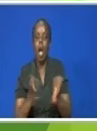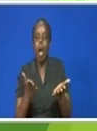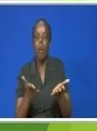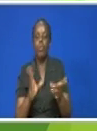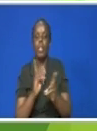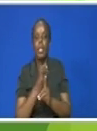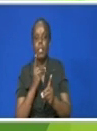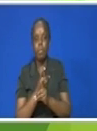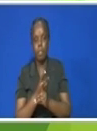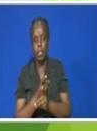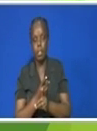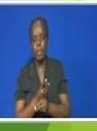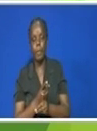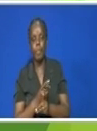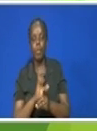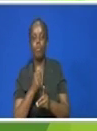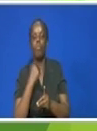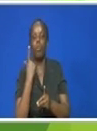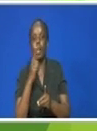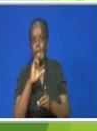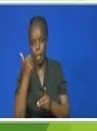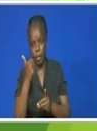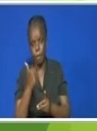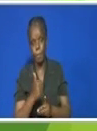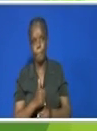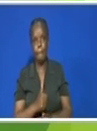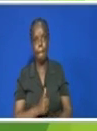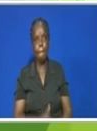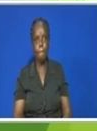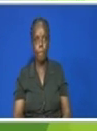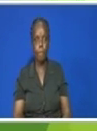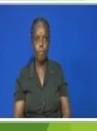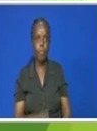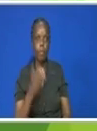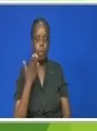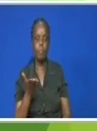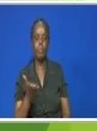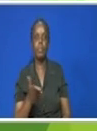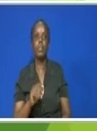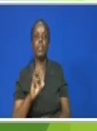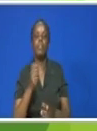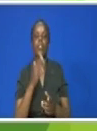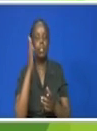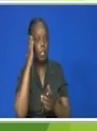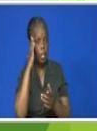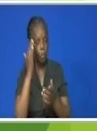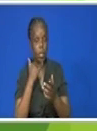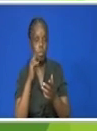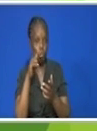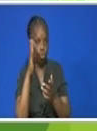how different they are one from another. Now, the first thing that you have to